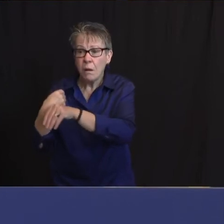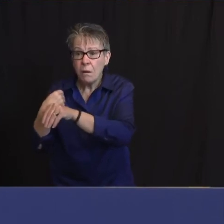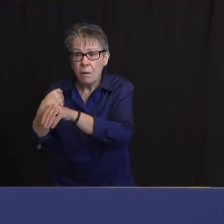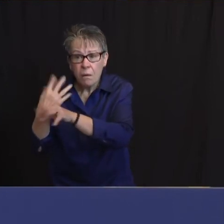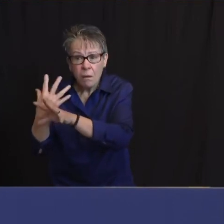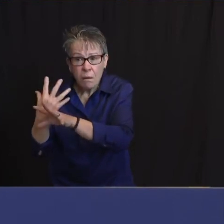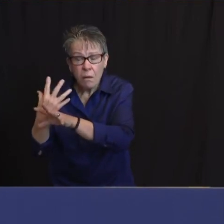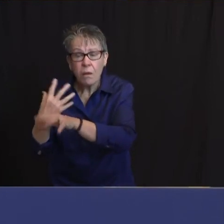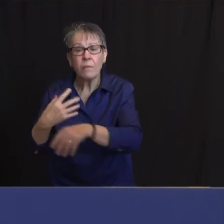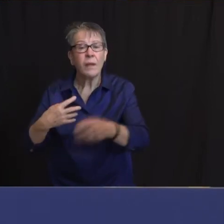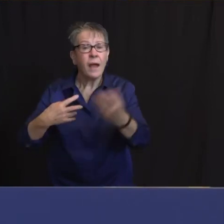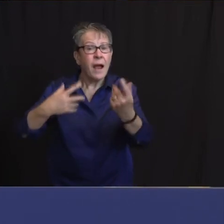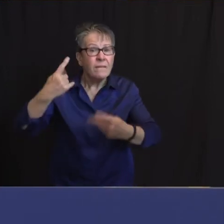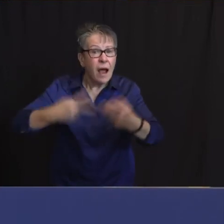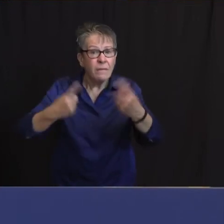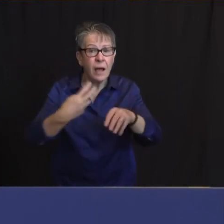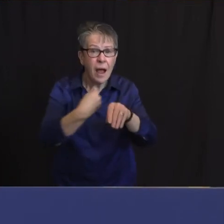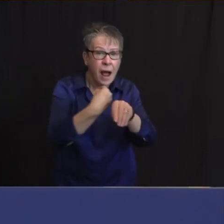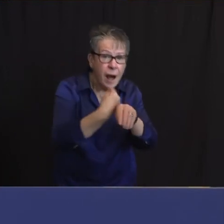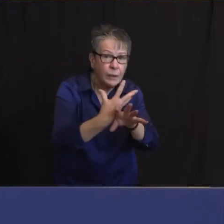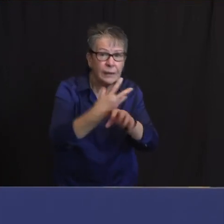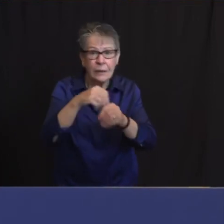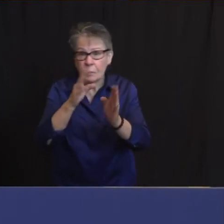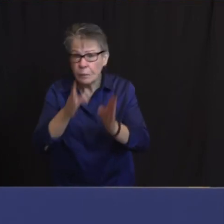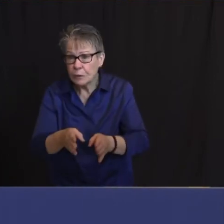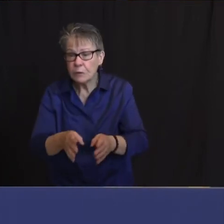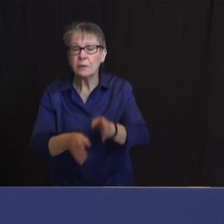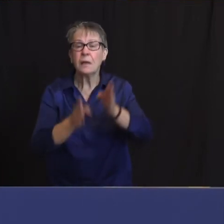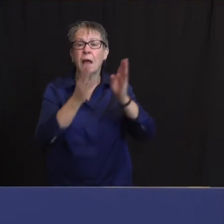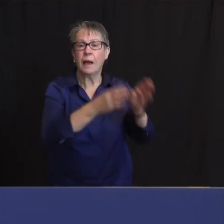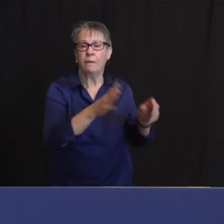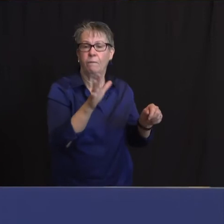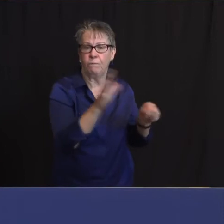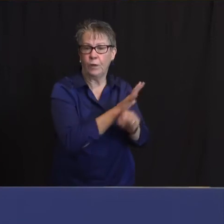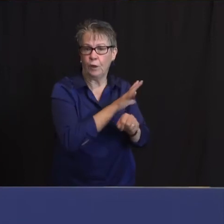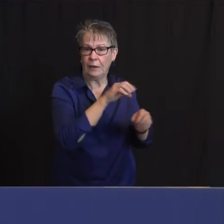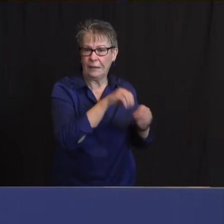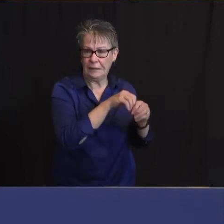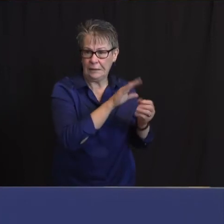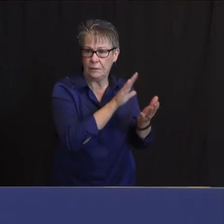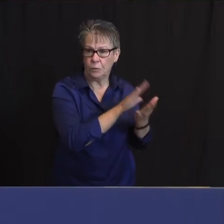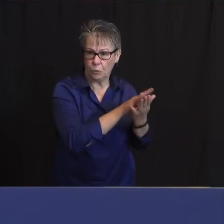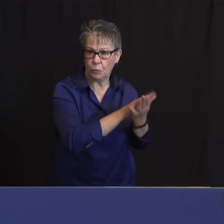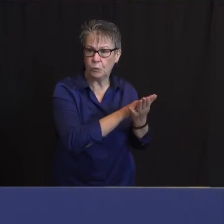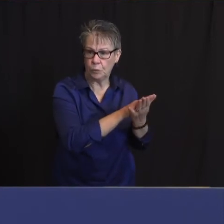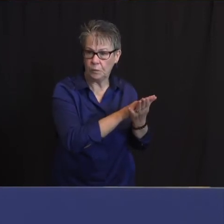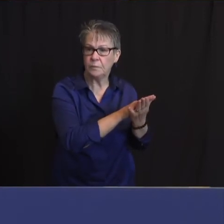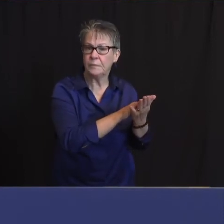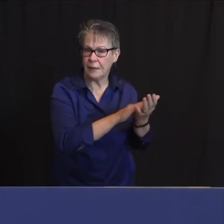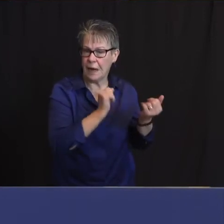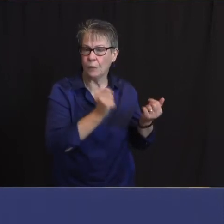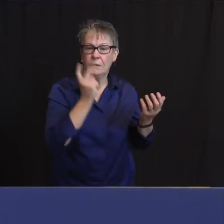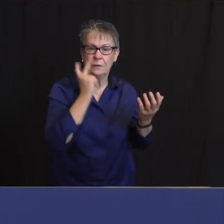remote as the second wave really started to surge, and you're now starting to see there's now a swing